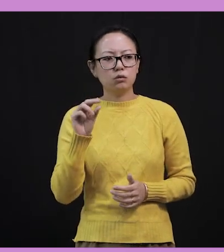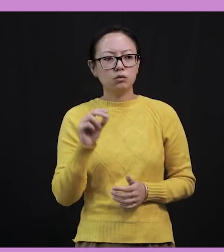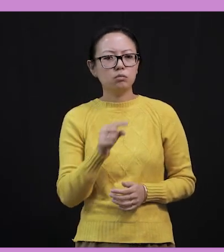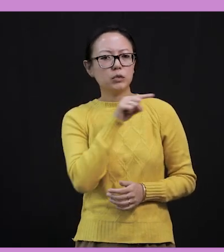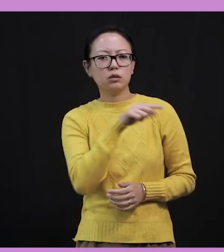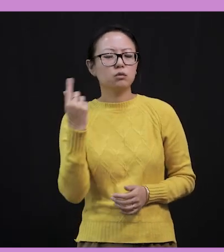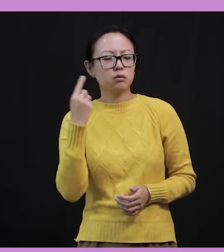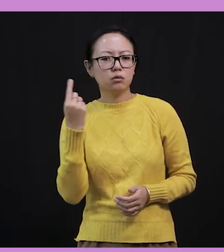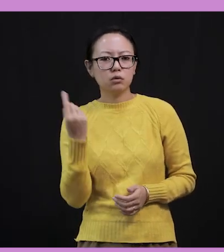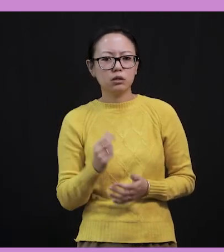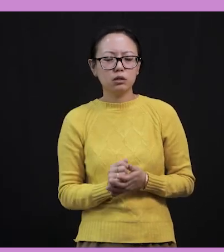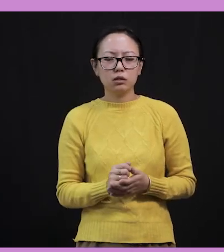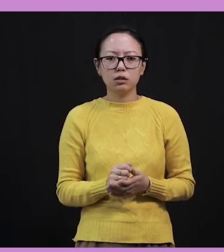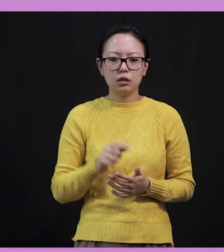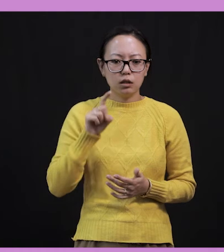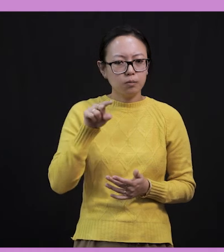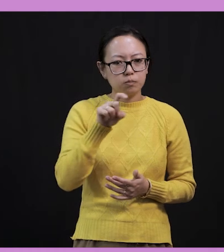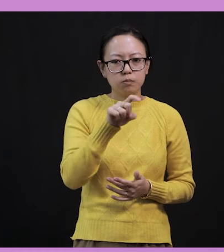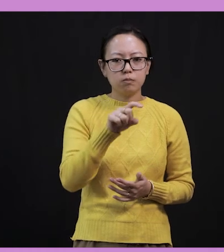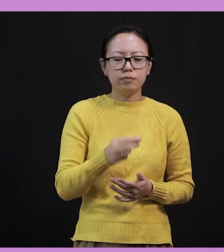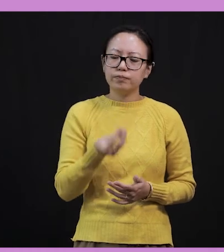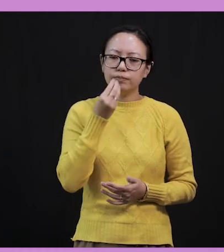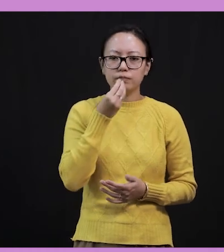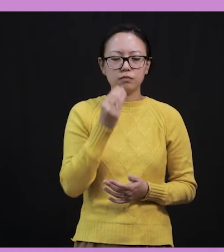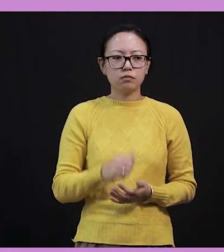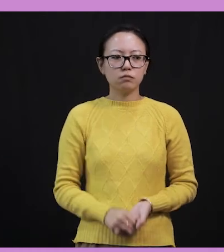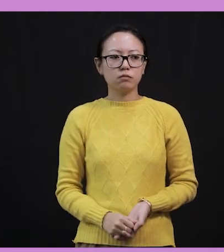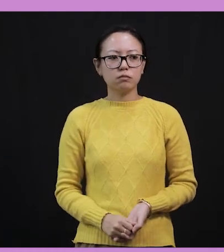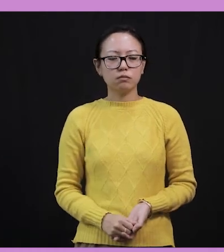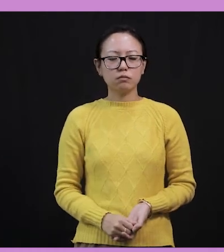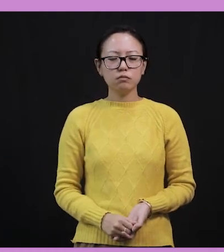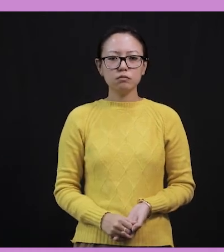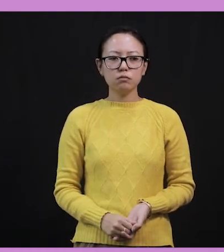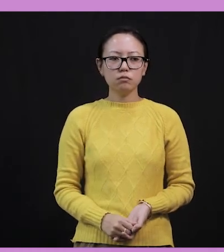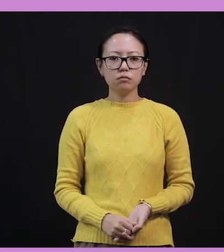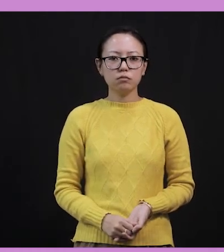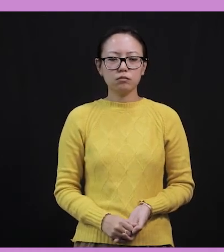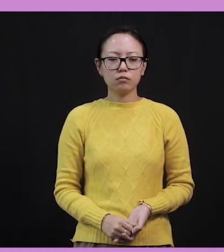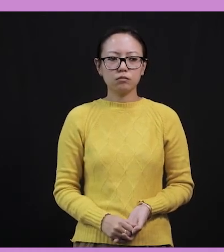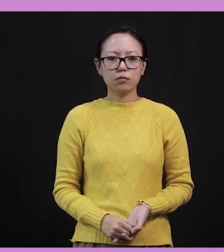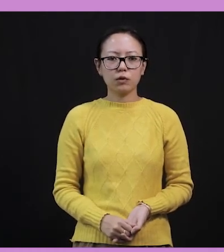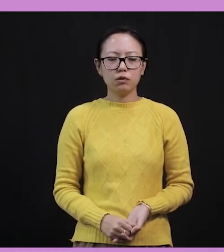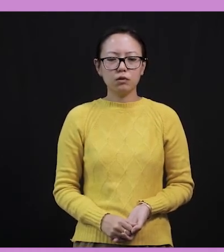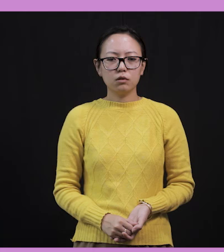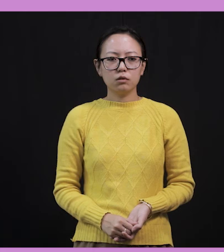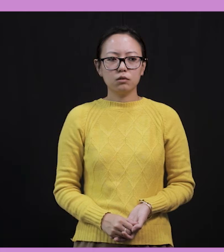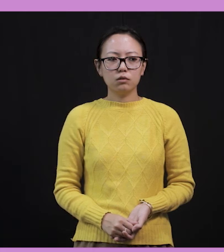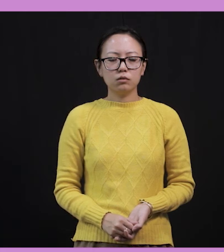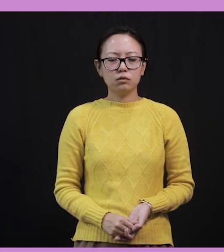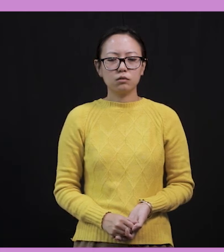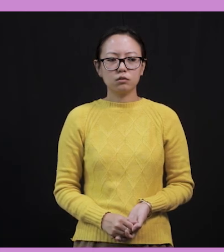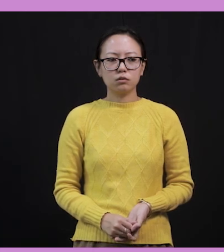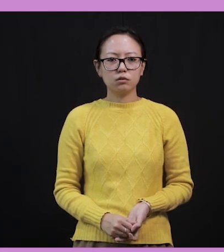dangerous, they say. But mother says that kind is good and eats up insects for his food. So let's get ready